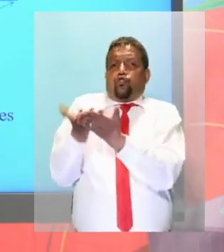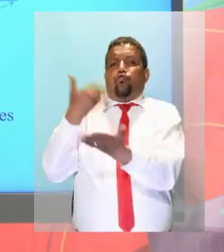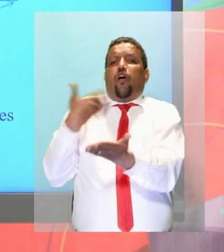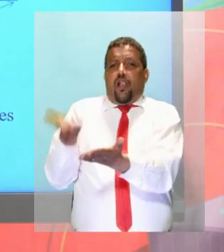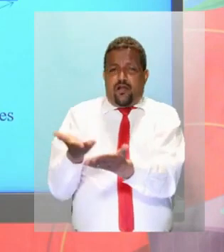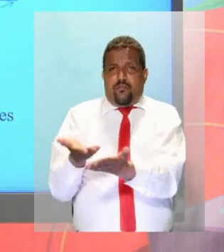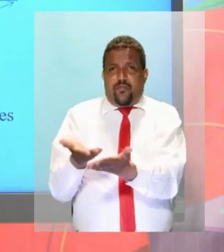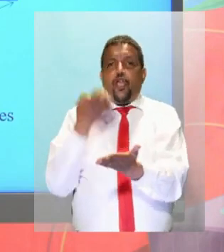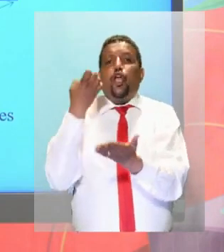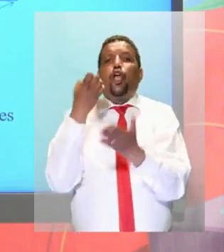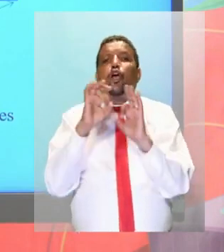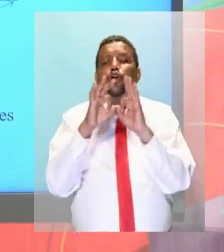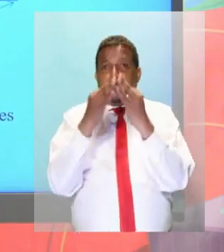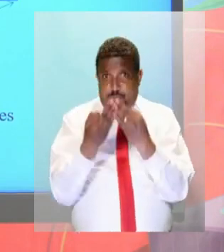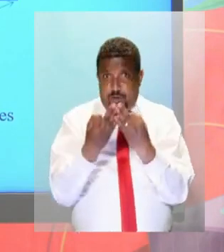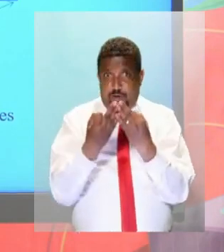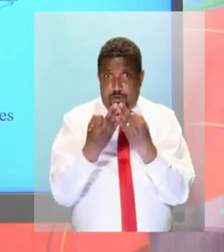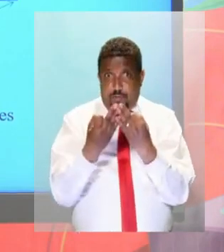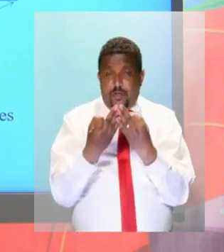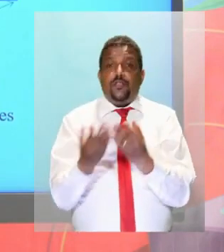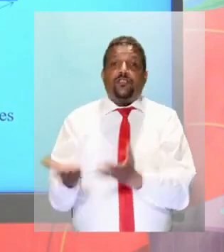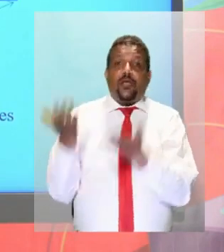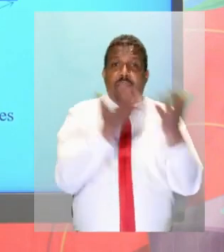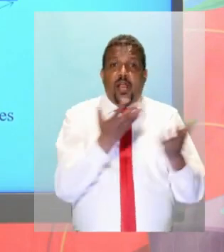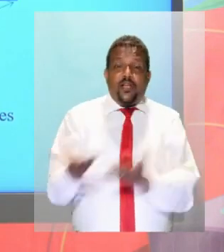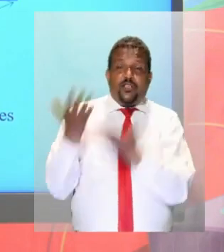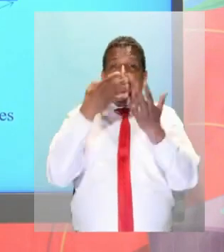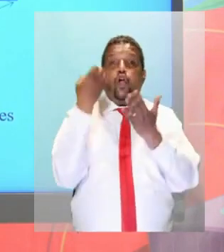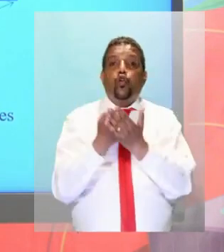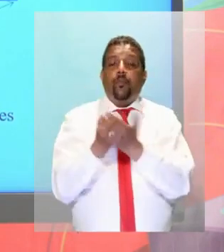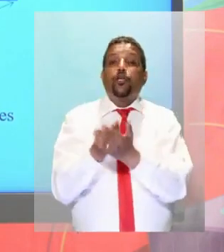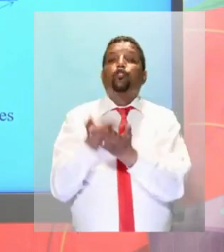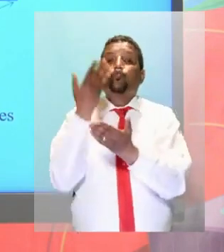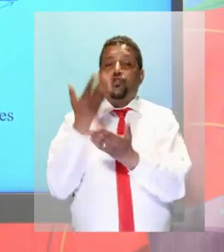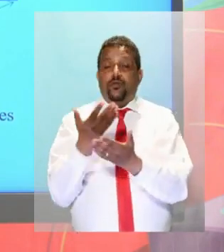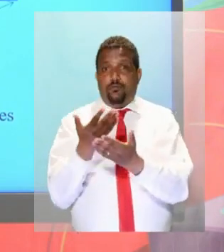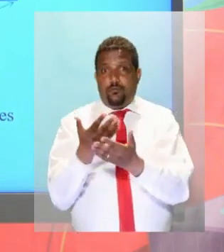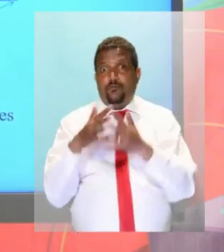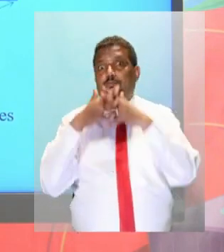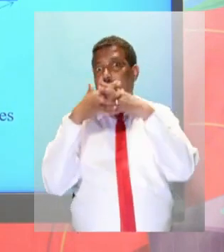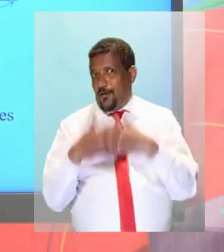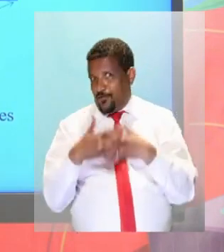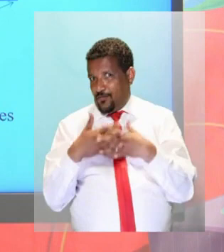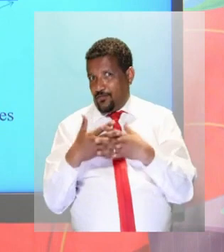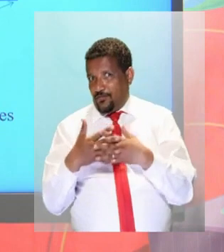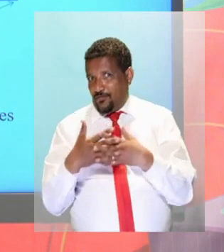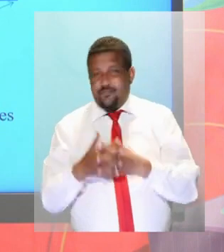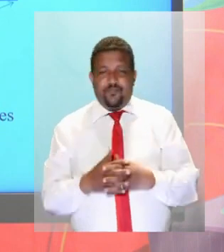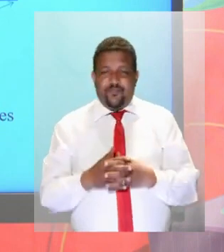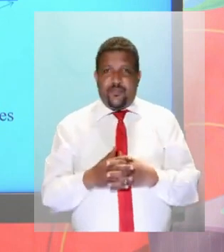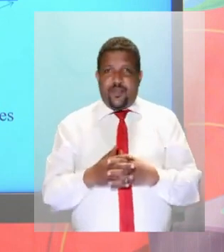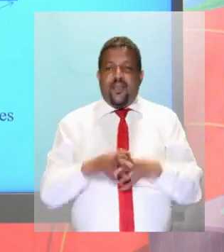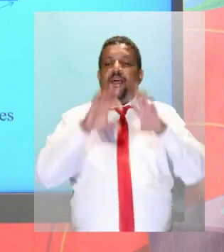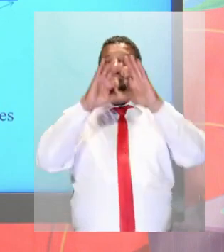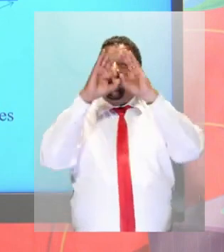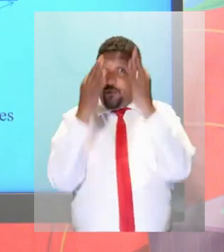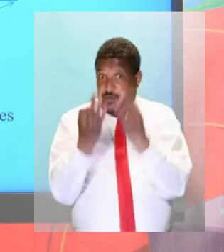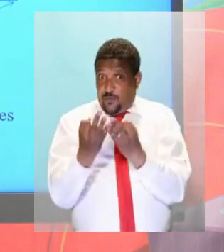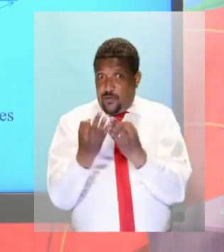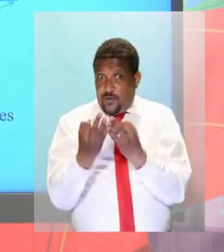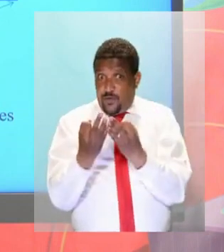Hence, households are suppliers of economic resources in the resource market. Households are the owners of economic